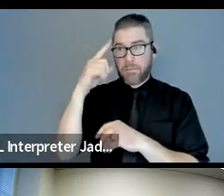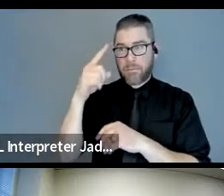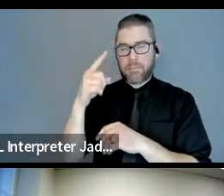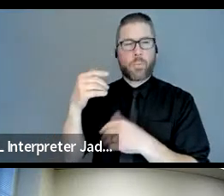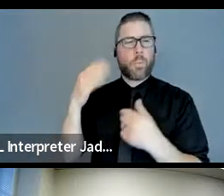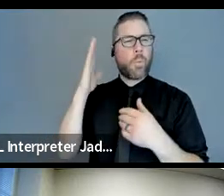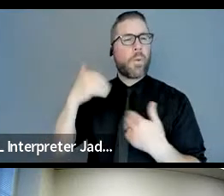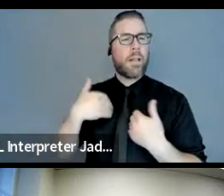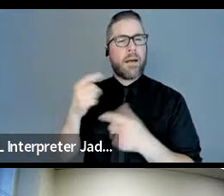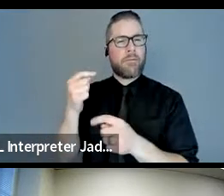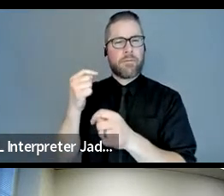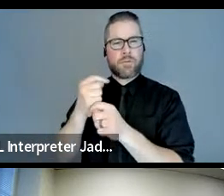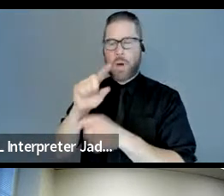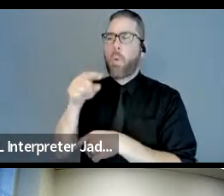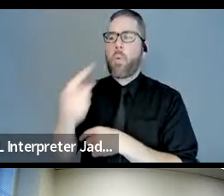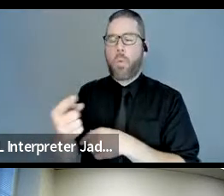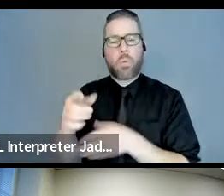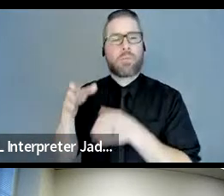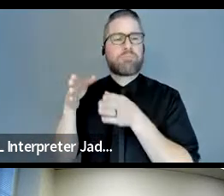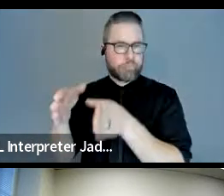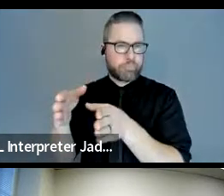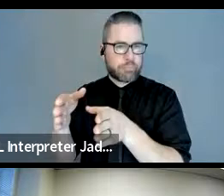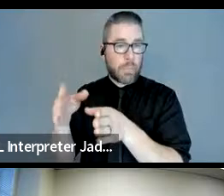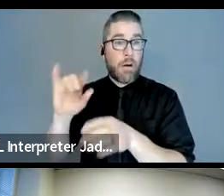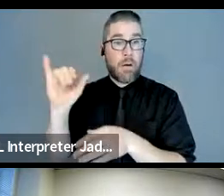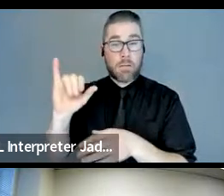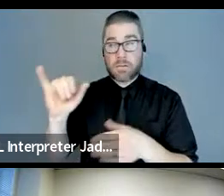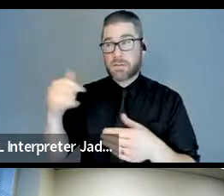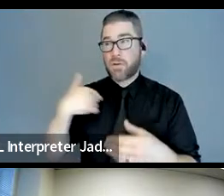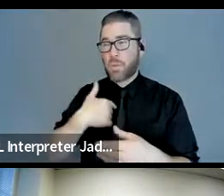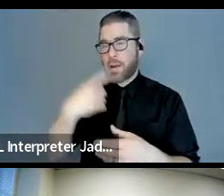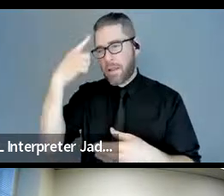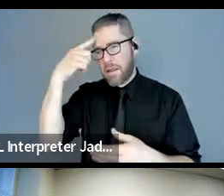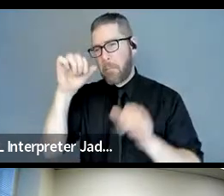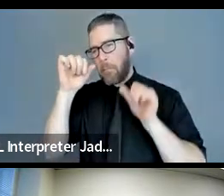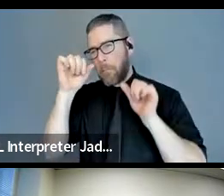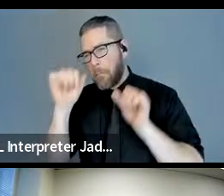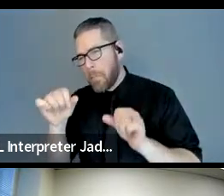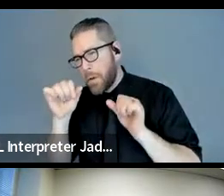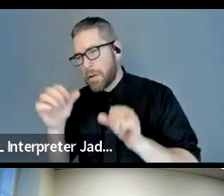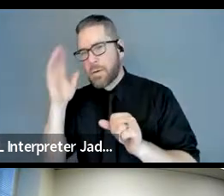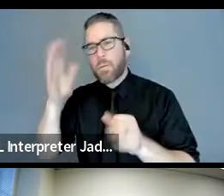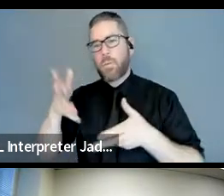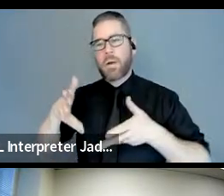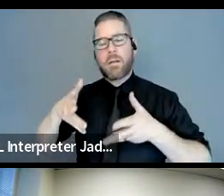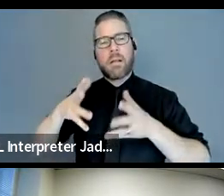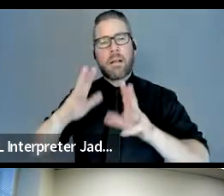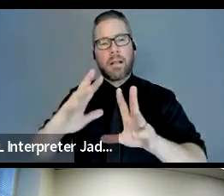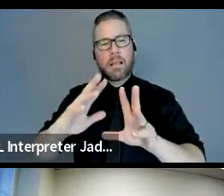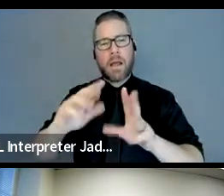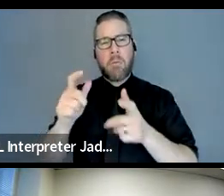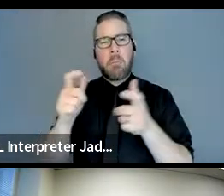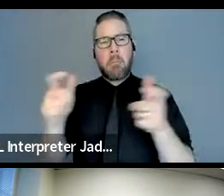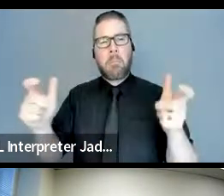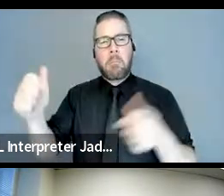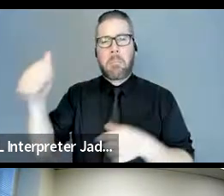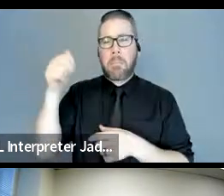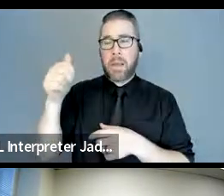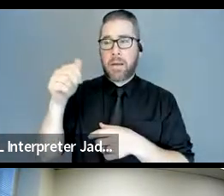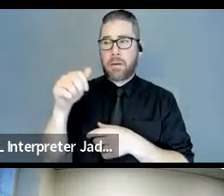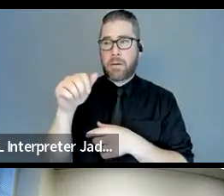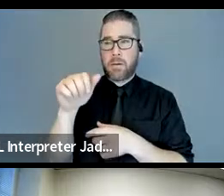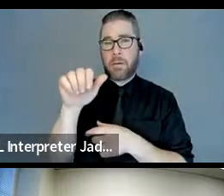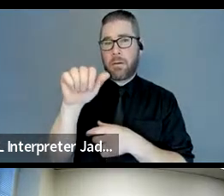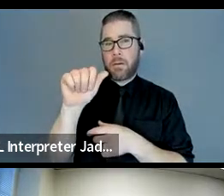the potential for accommodating a larger detention basin for box track